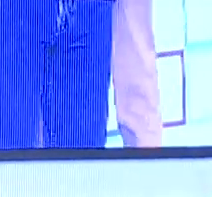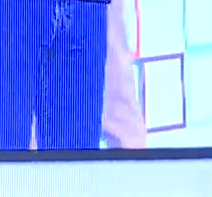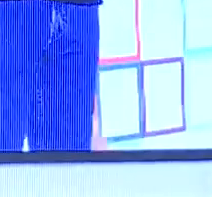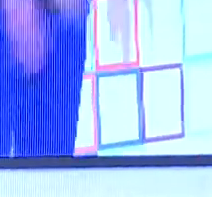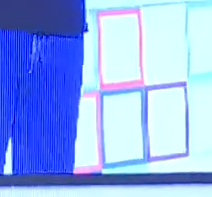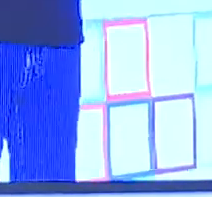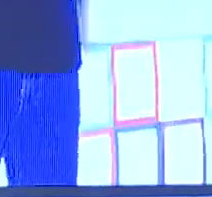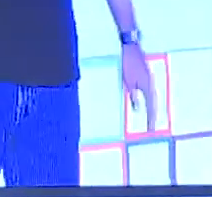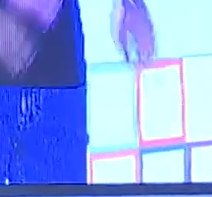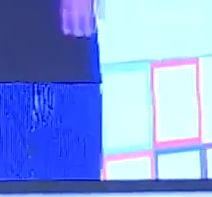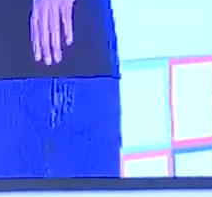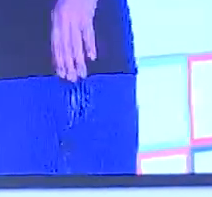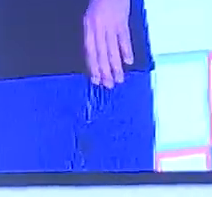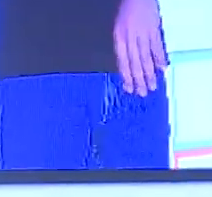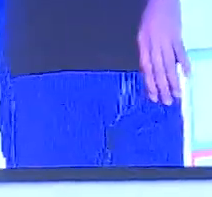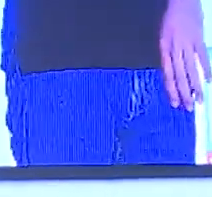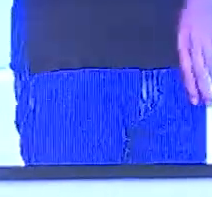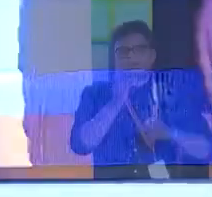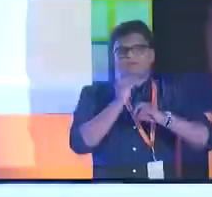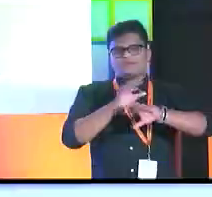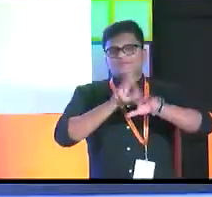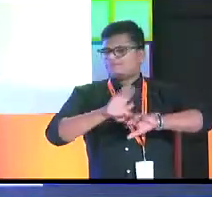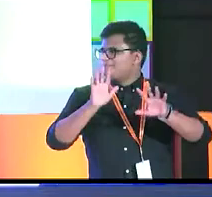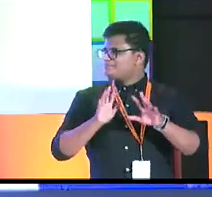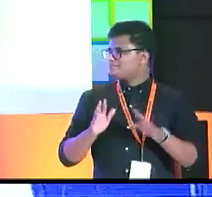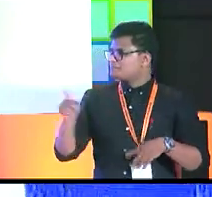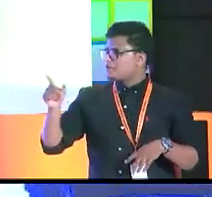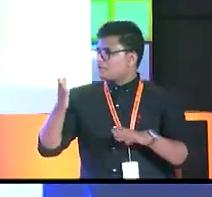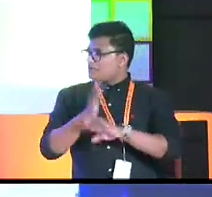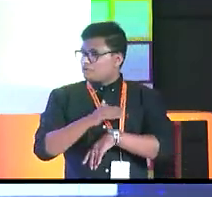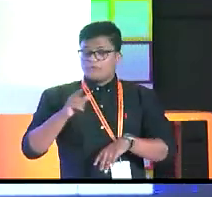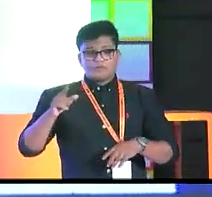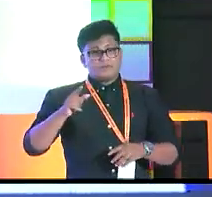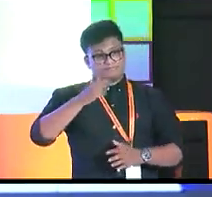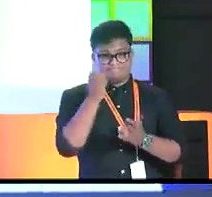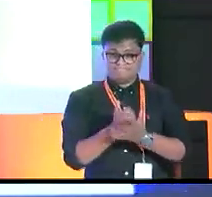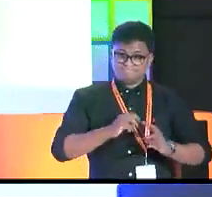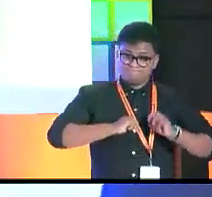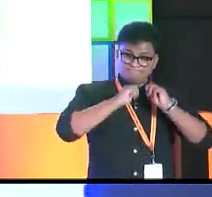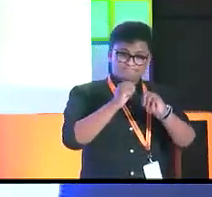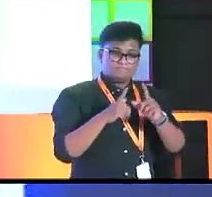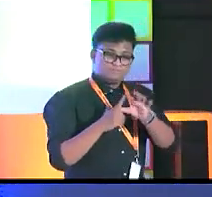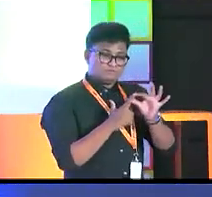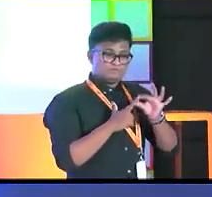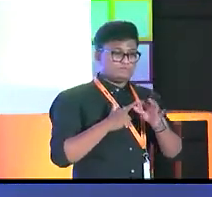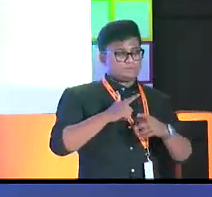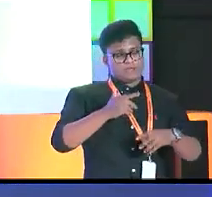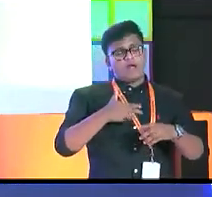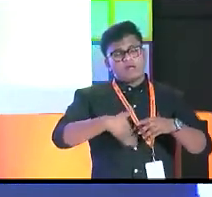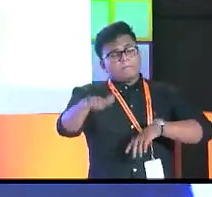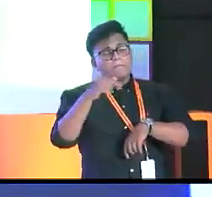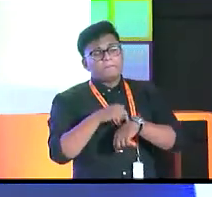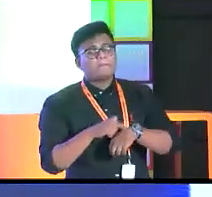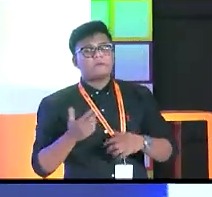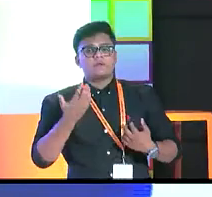leave, just a couple of things, you know. Why I was saying that it has to become a movement somewhere.